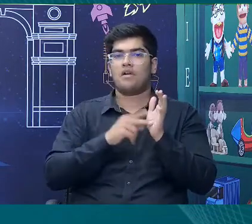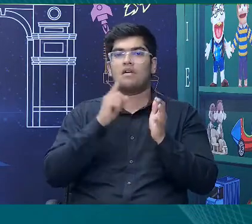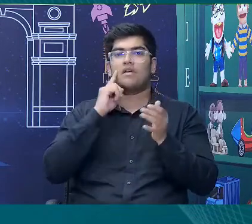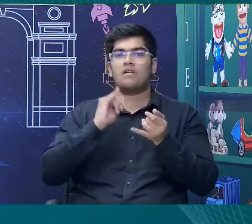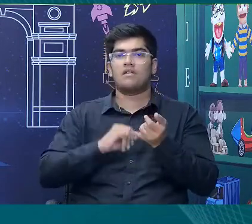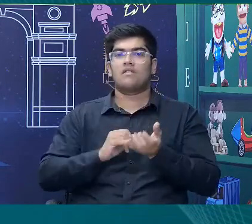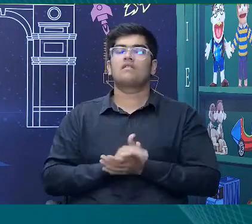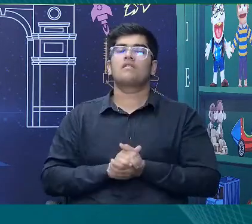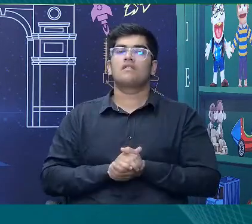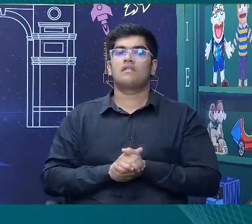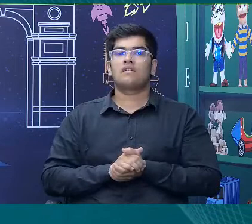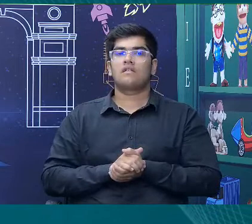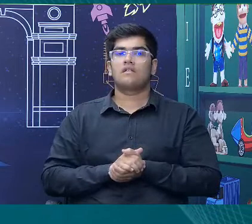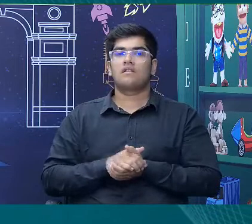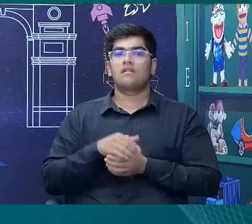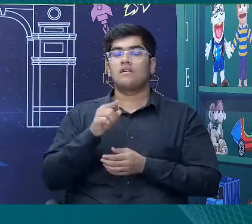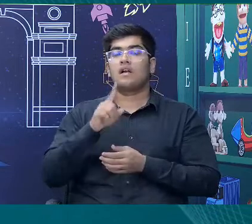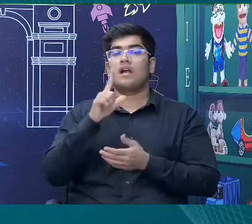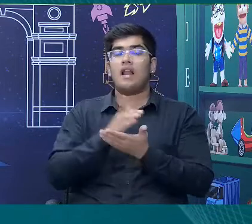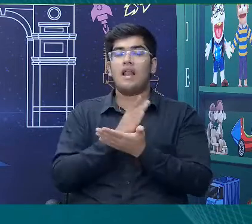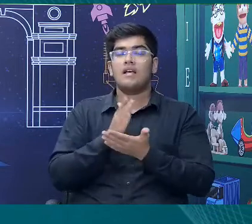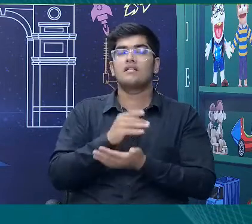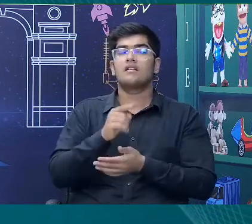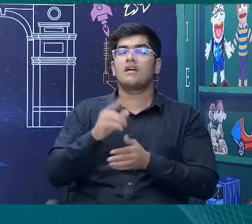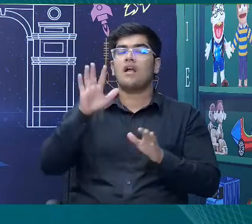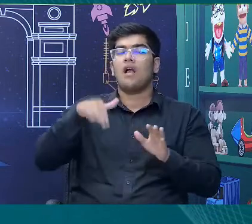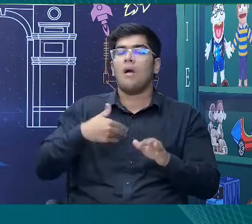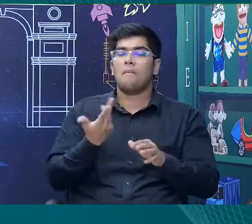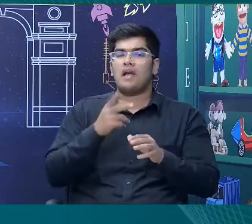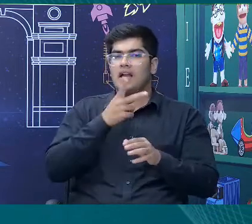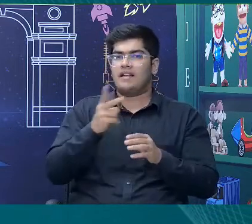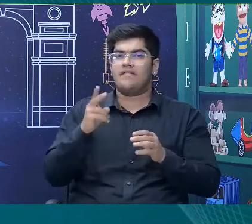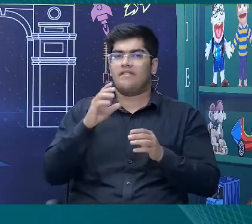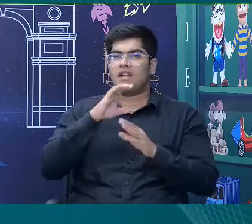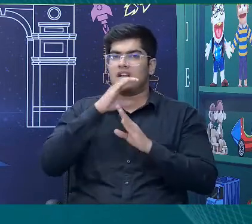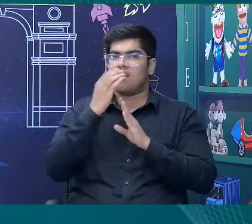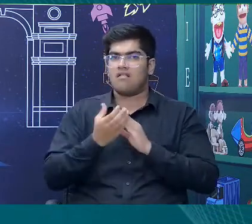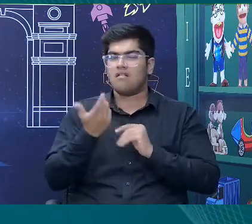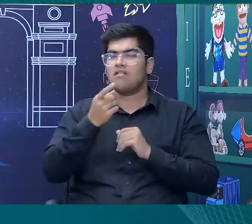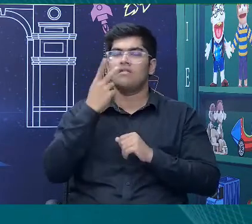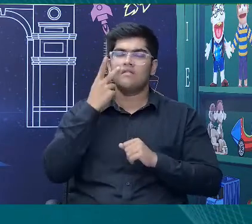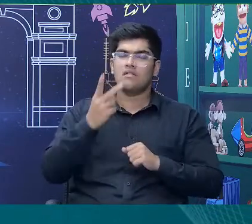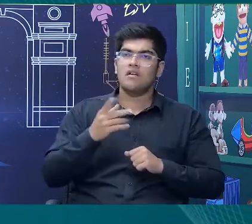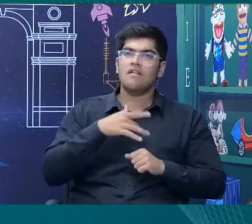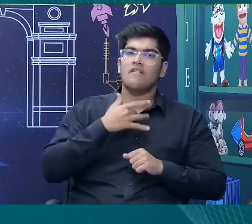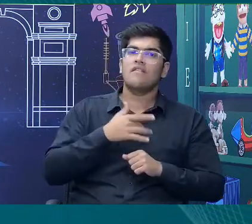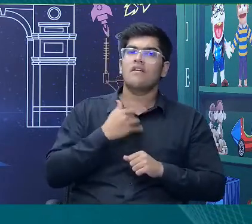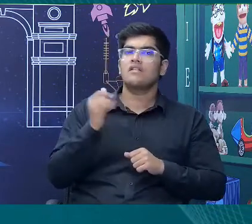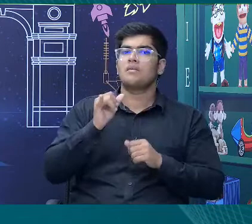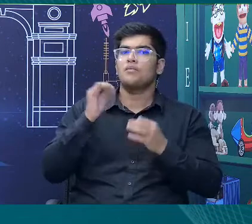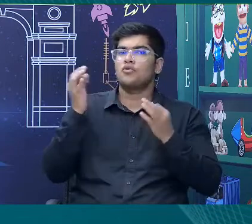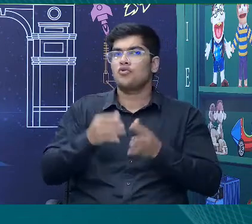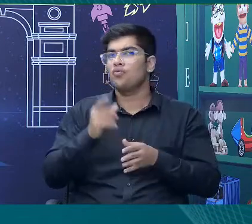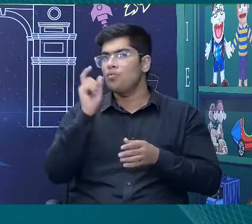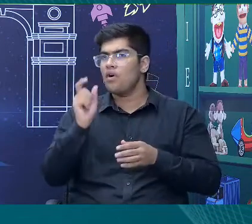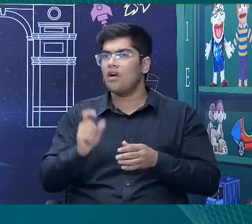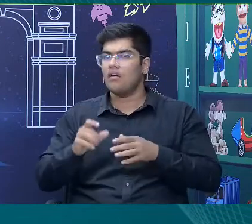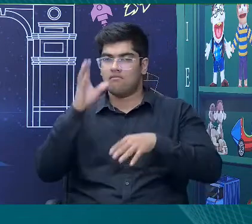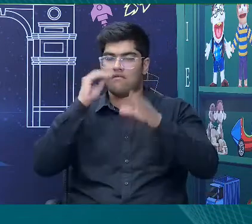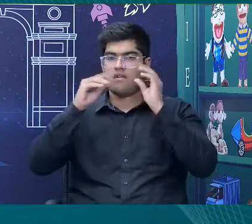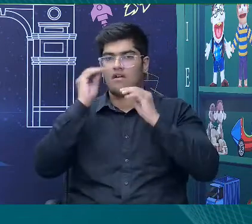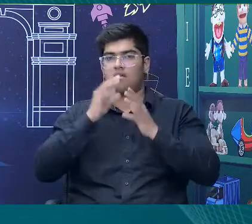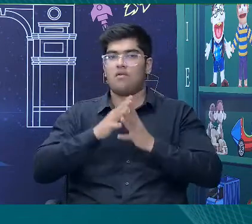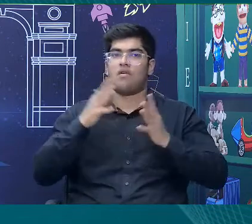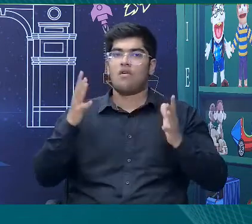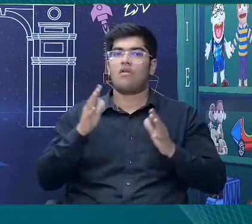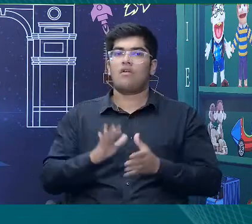about lessons that come from different cultures. You learn so many new words from their language. Okay.